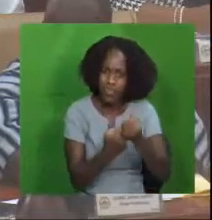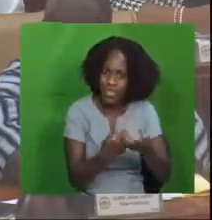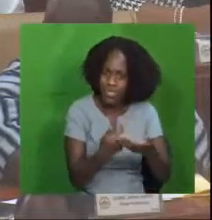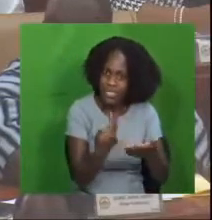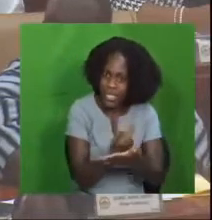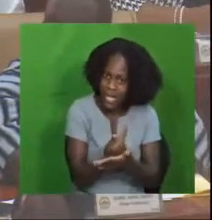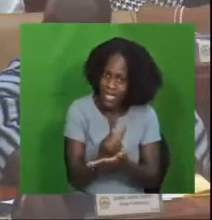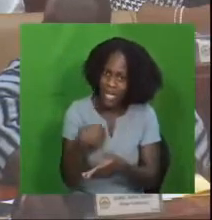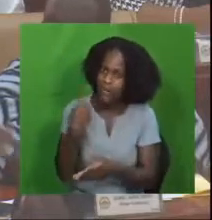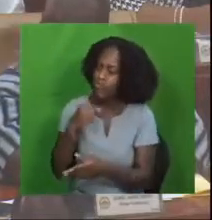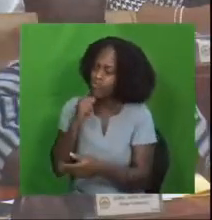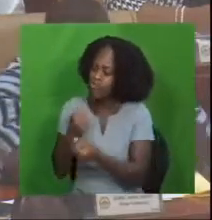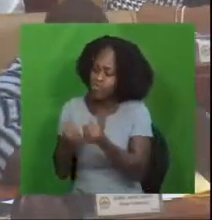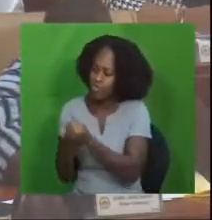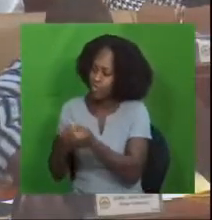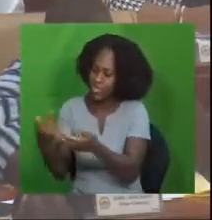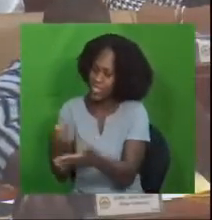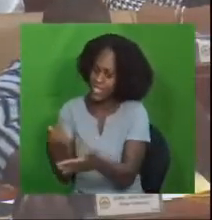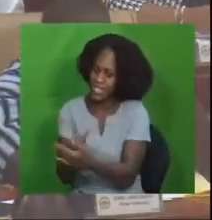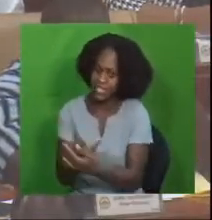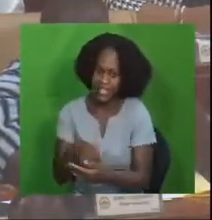the people of Ghana. It's as simple as